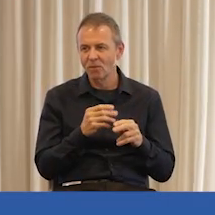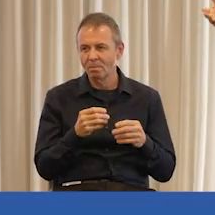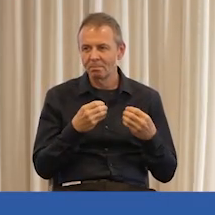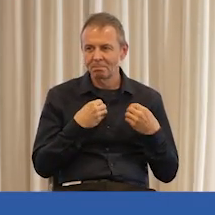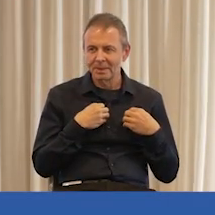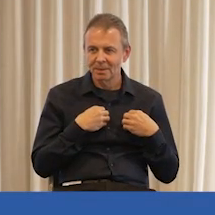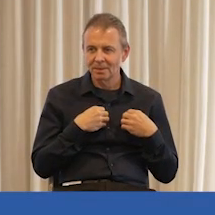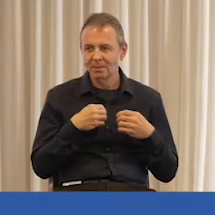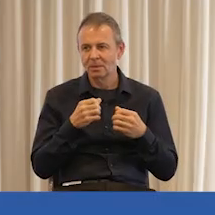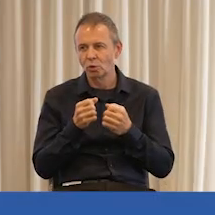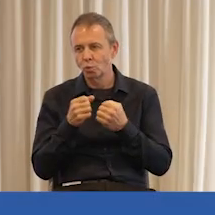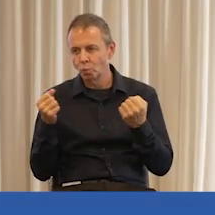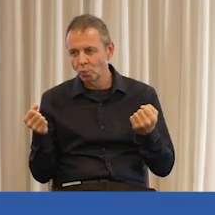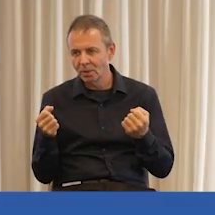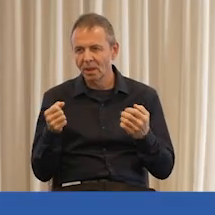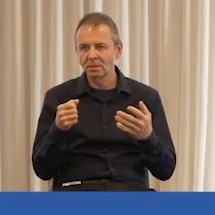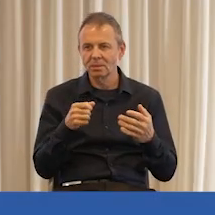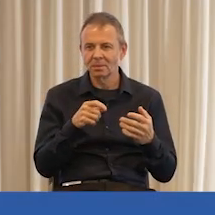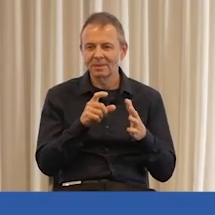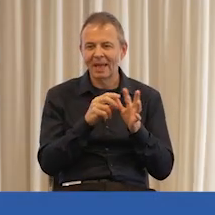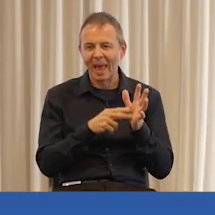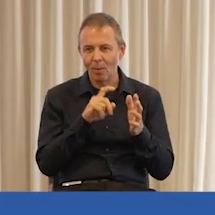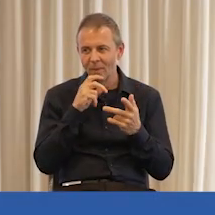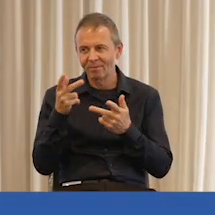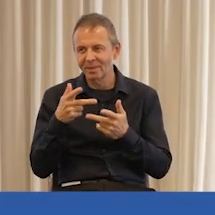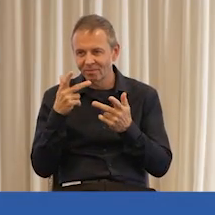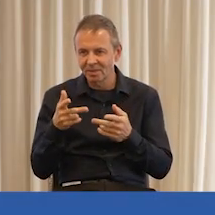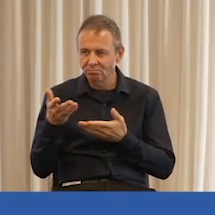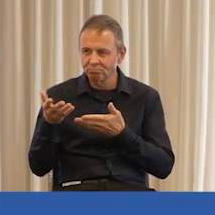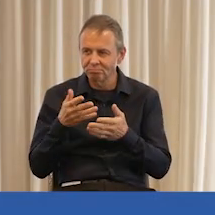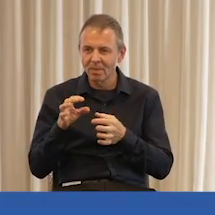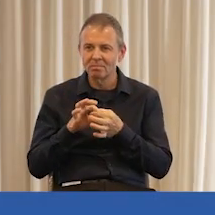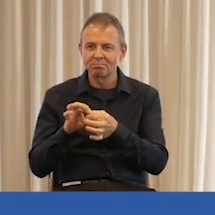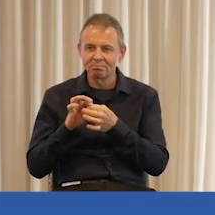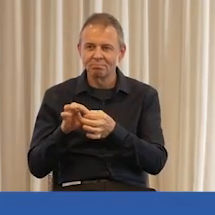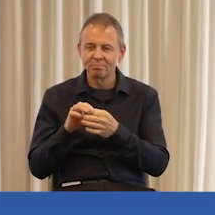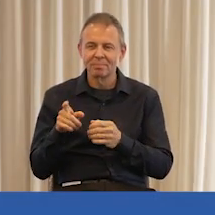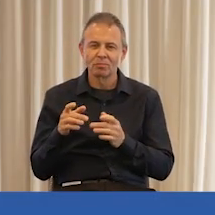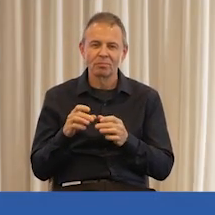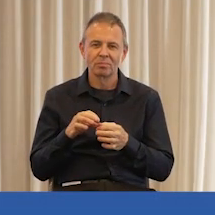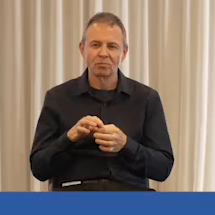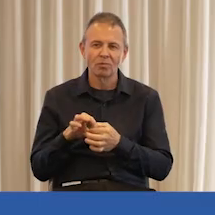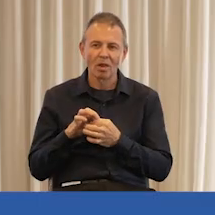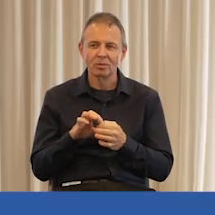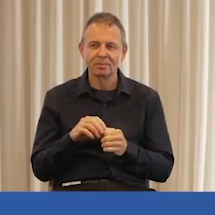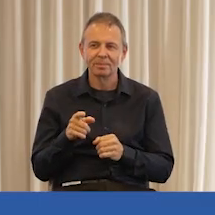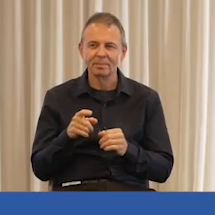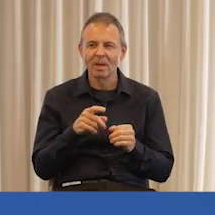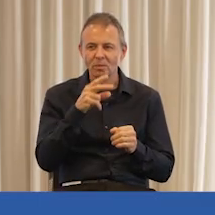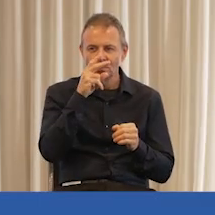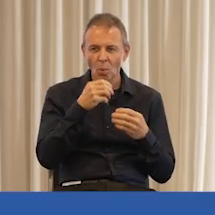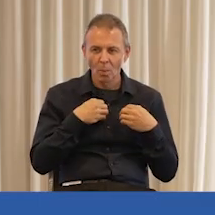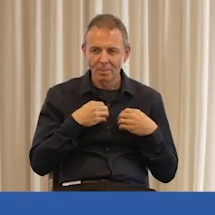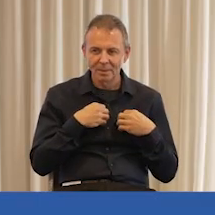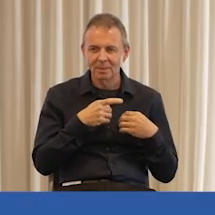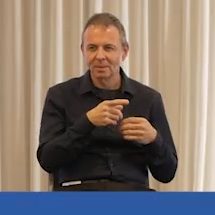would be tapping into and developing relationships there, through to the micro enterprises and the local art collectives